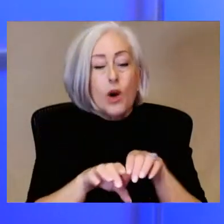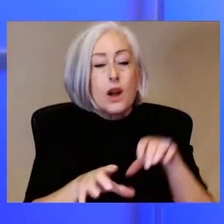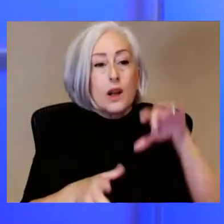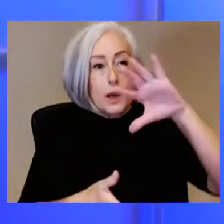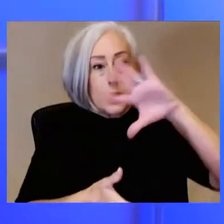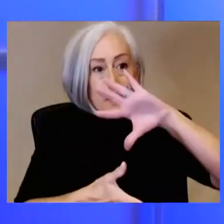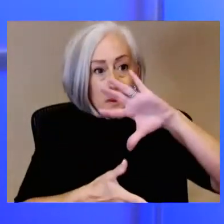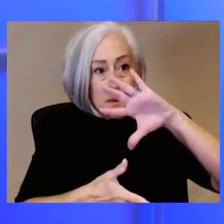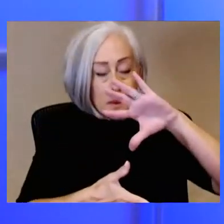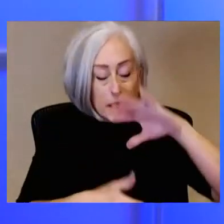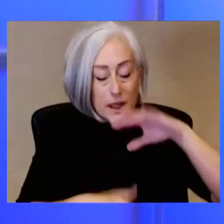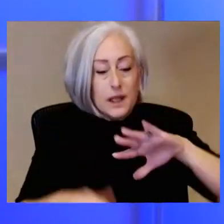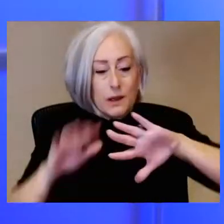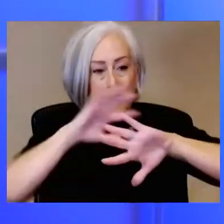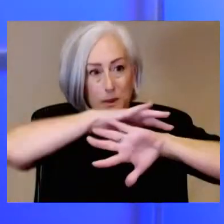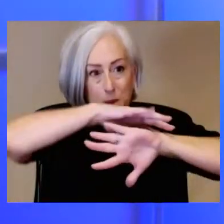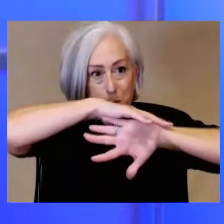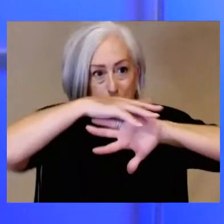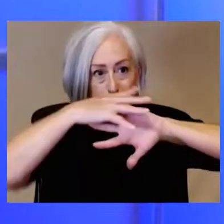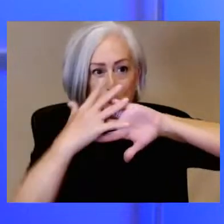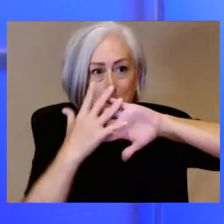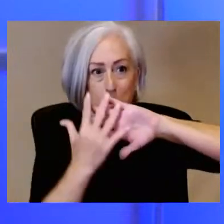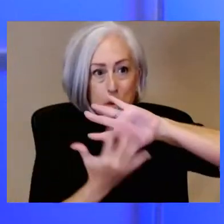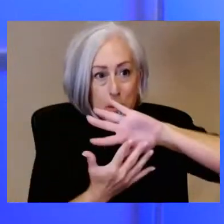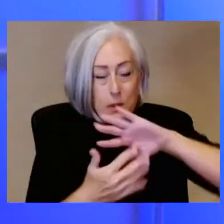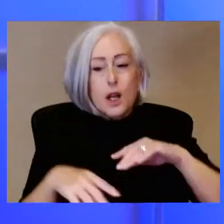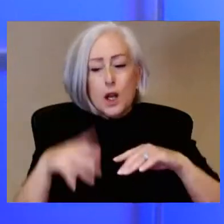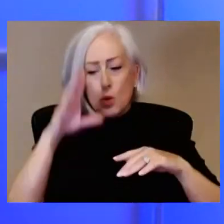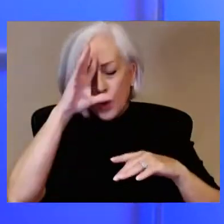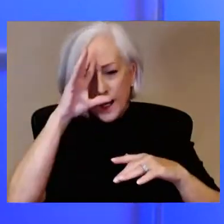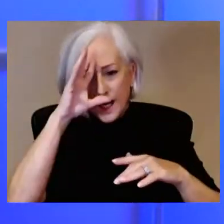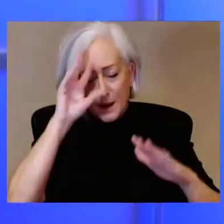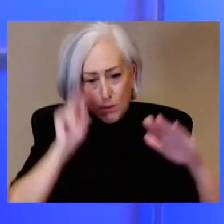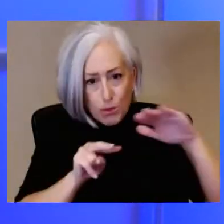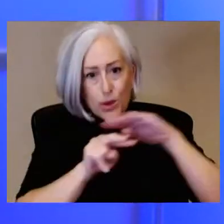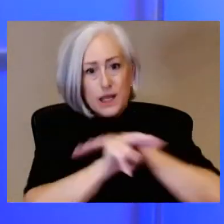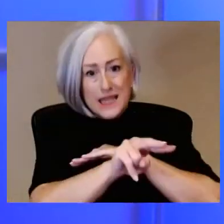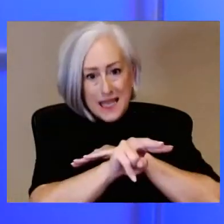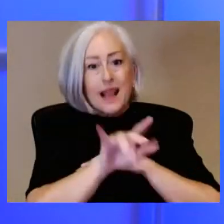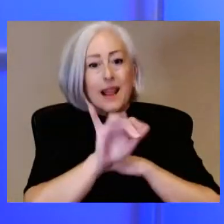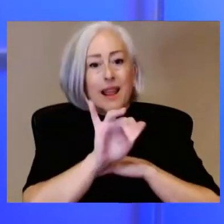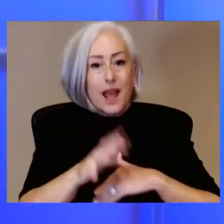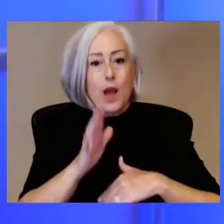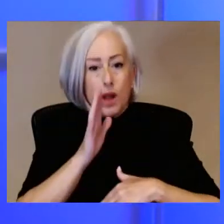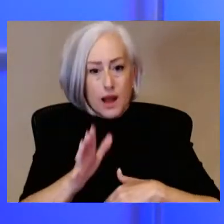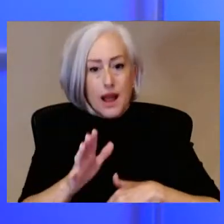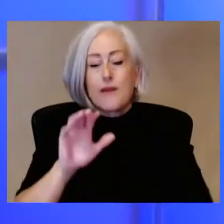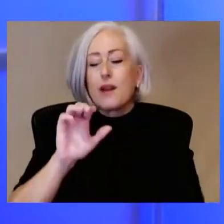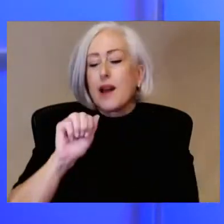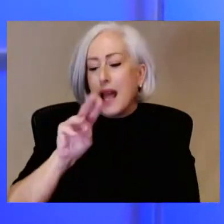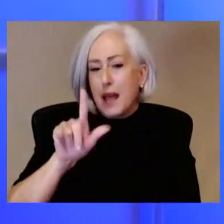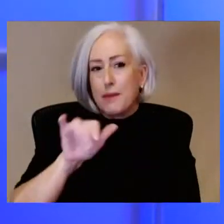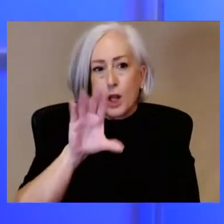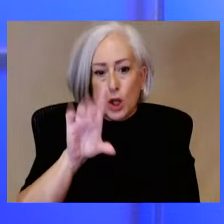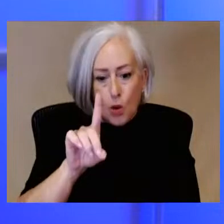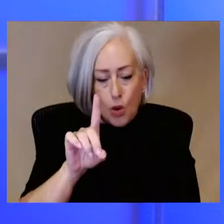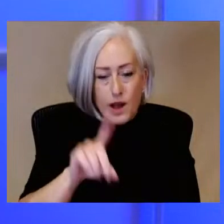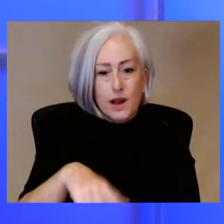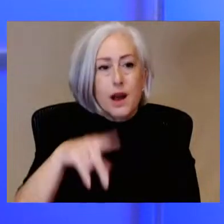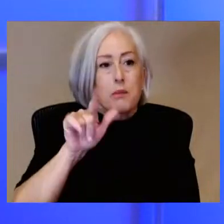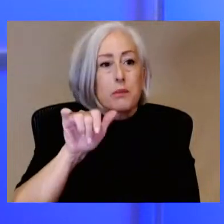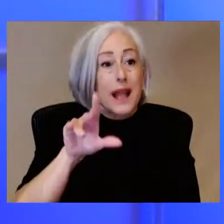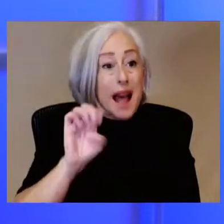Alzheimer's, we're predicting the presence of these amyloid plaques and tangles in the brain. And we're pretty good at predicting their presence,